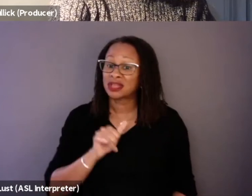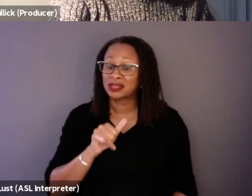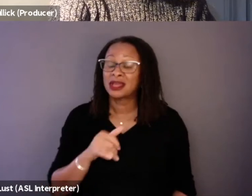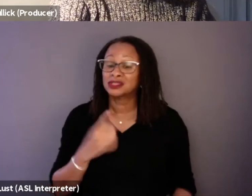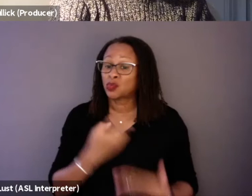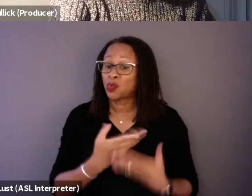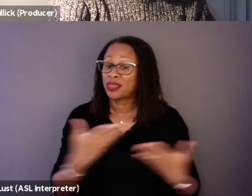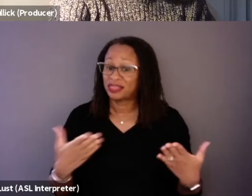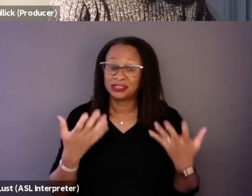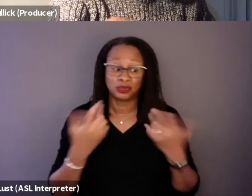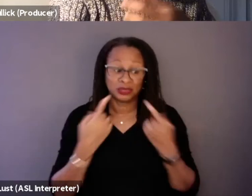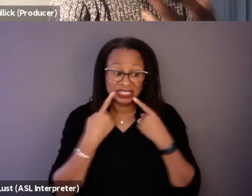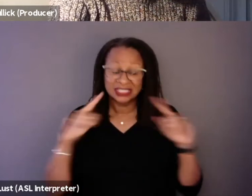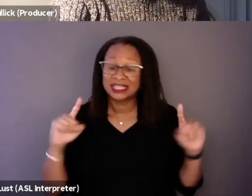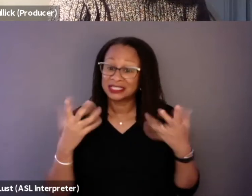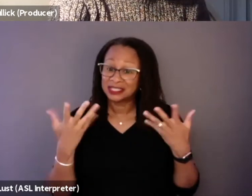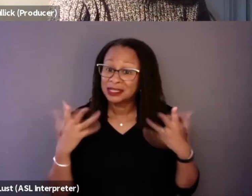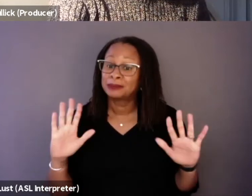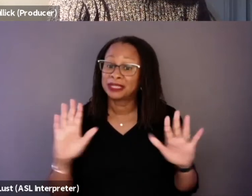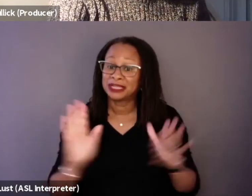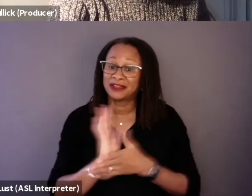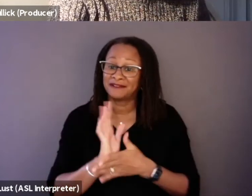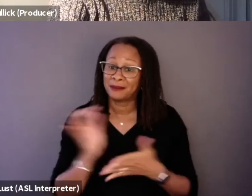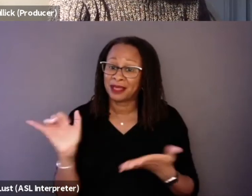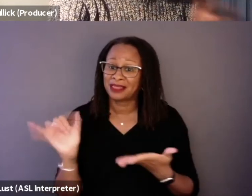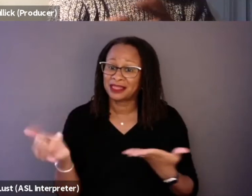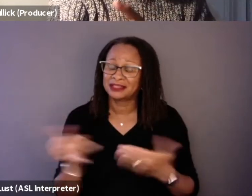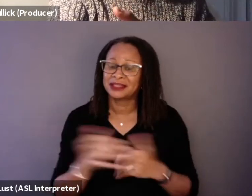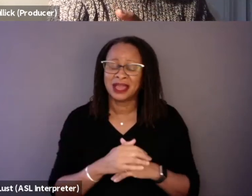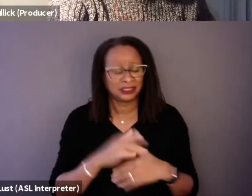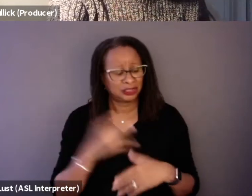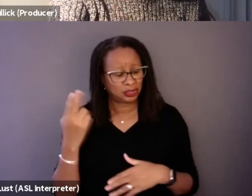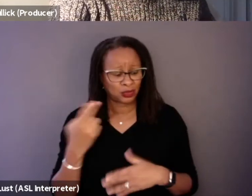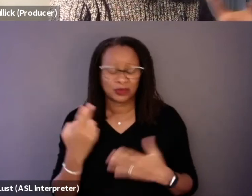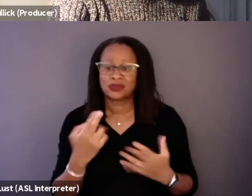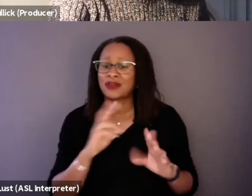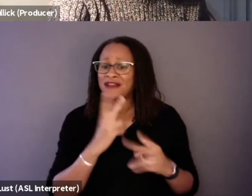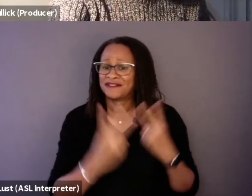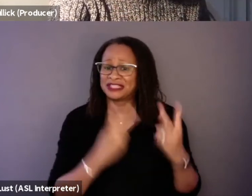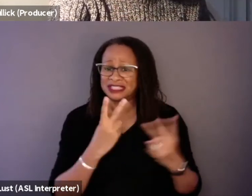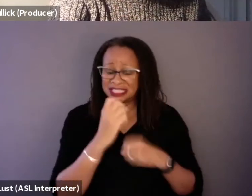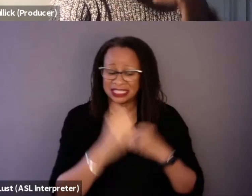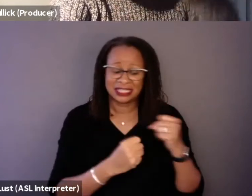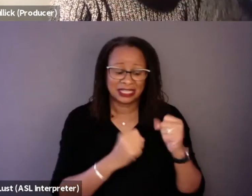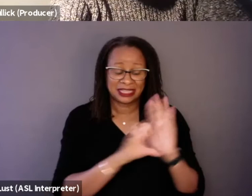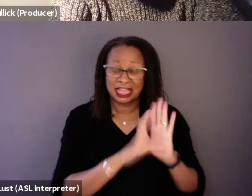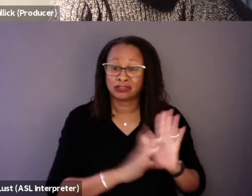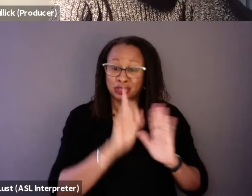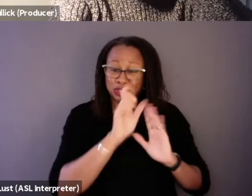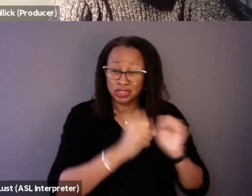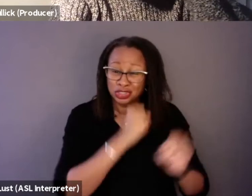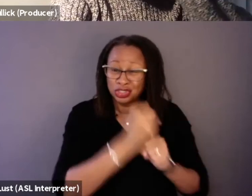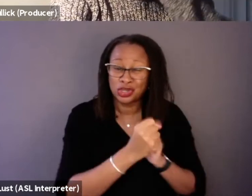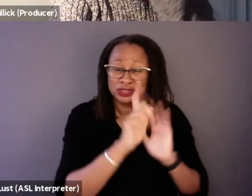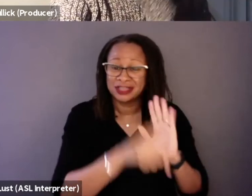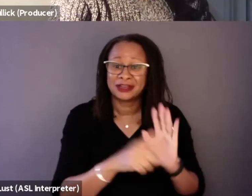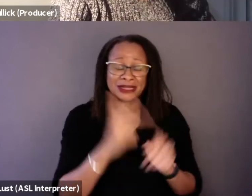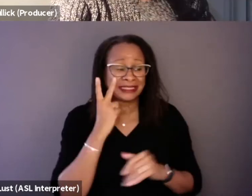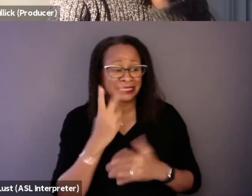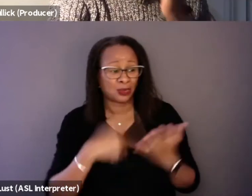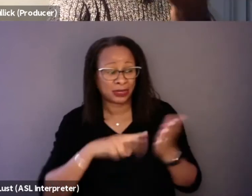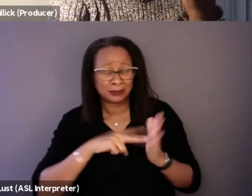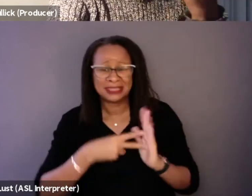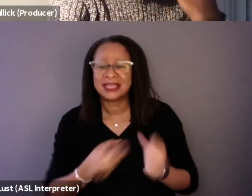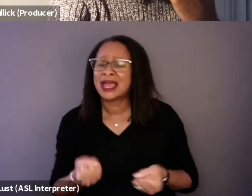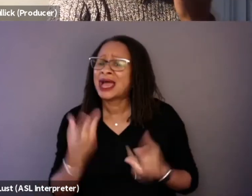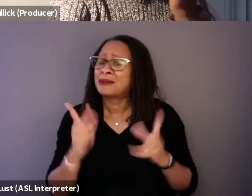which is an extraordinary feat, and to revisit these characters years later and see what that means. And how many people do that anymore, right?